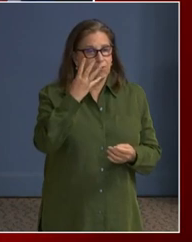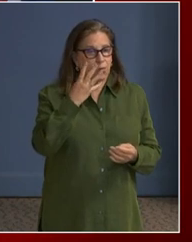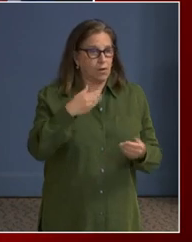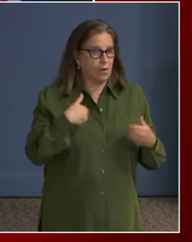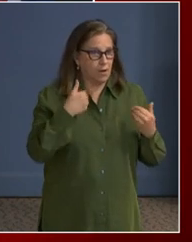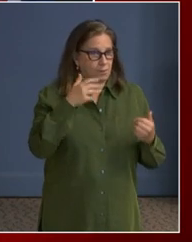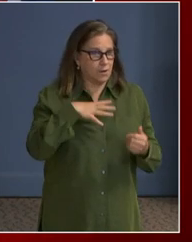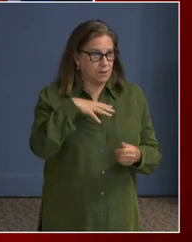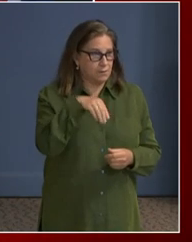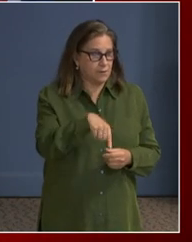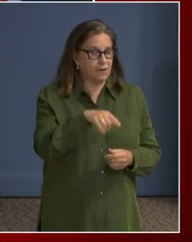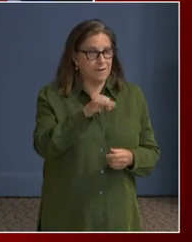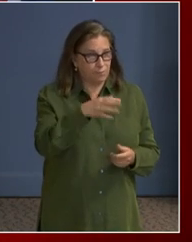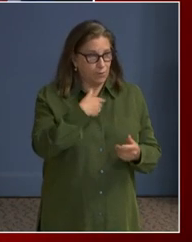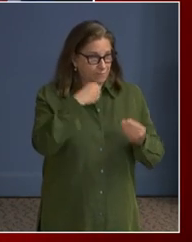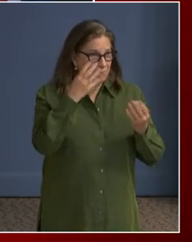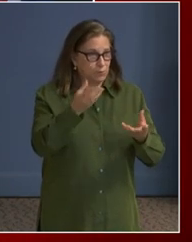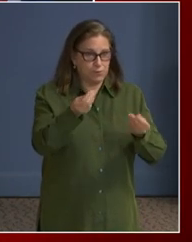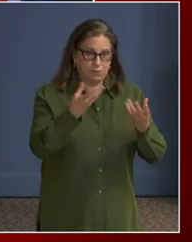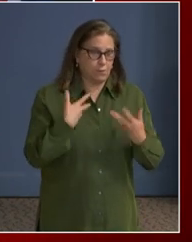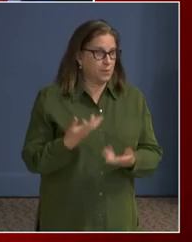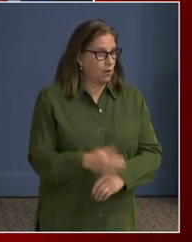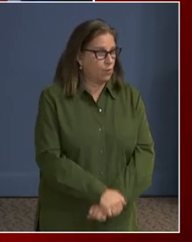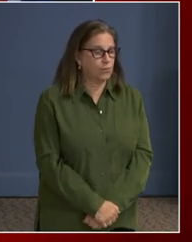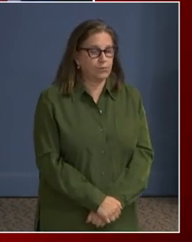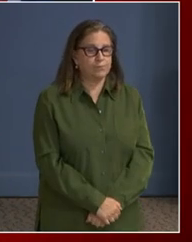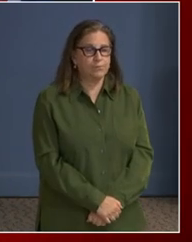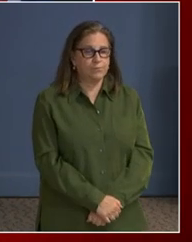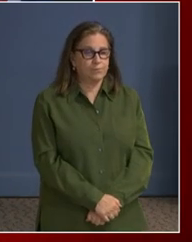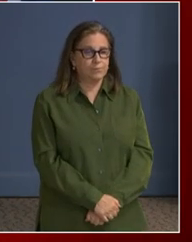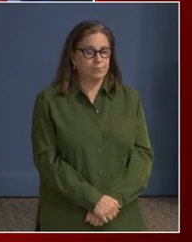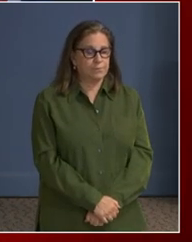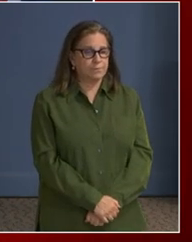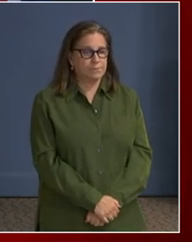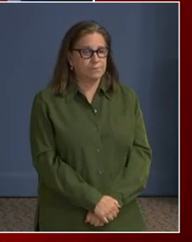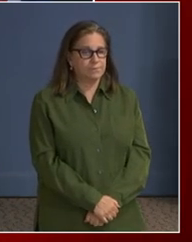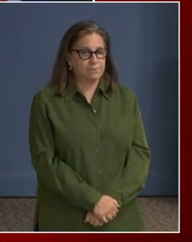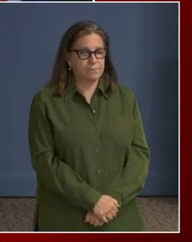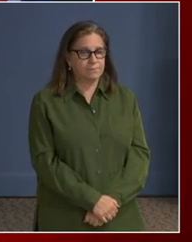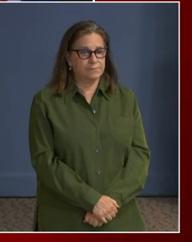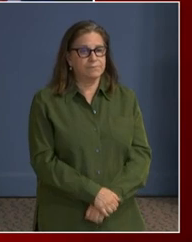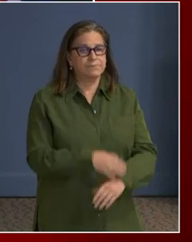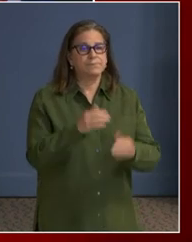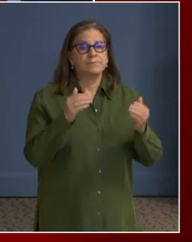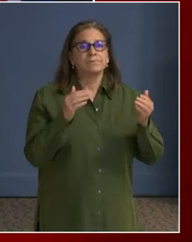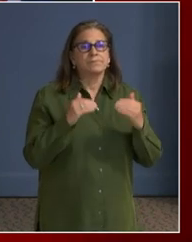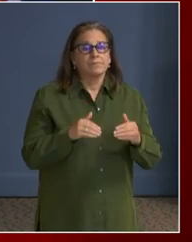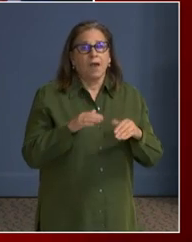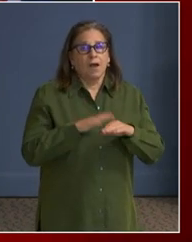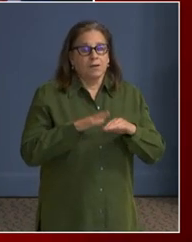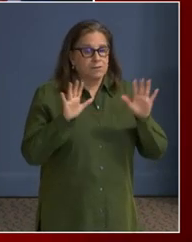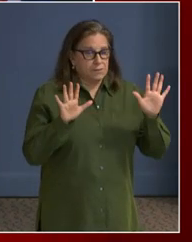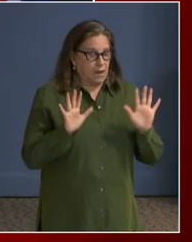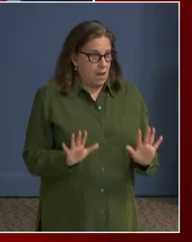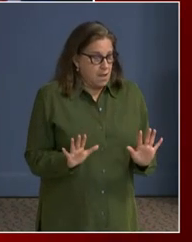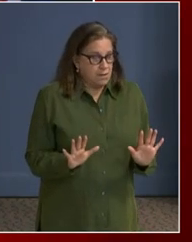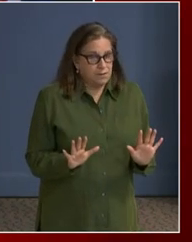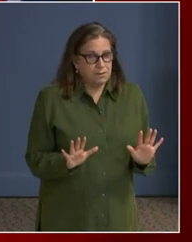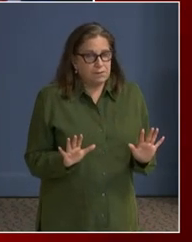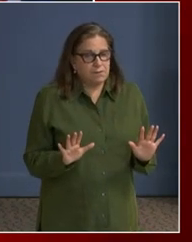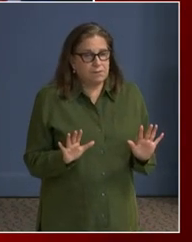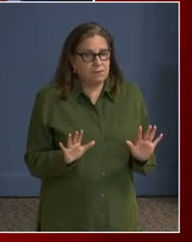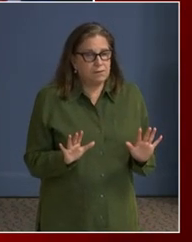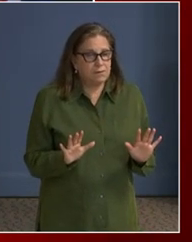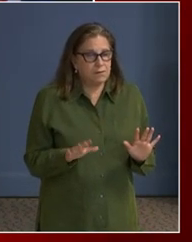information, that would be helpful to us. And then on Sunday, at about a little after